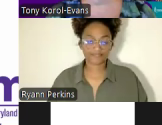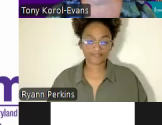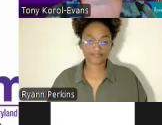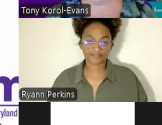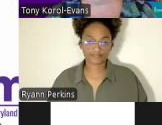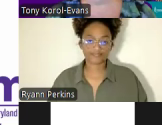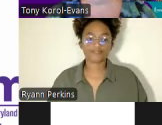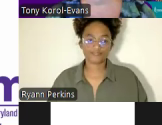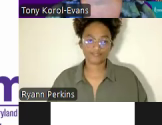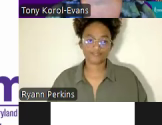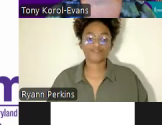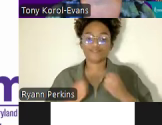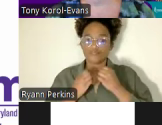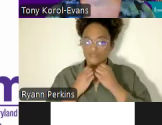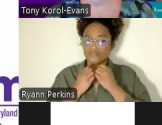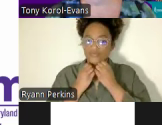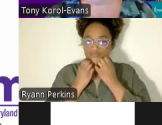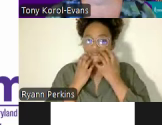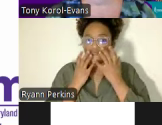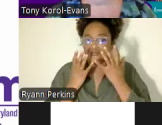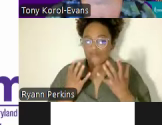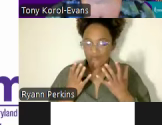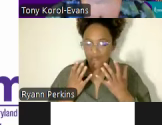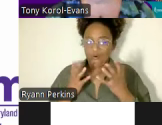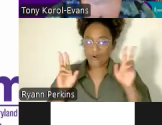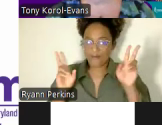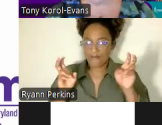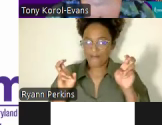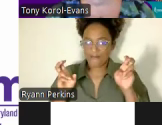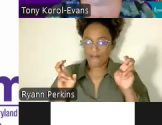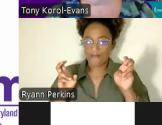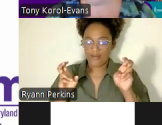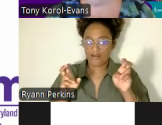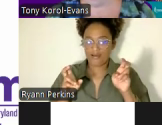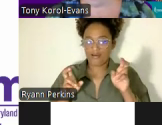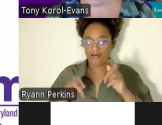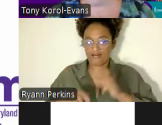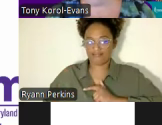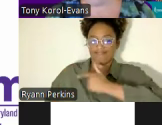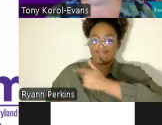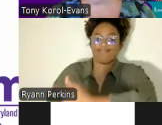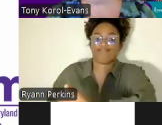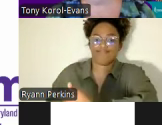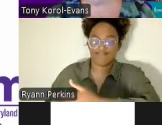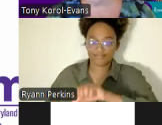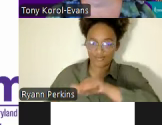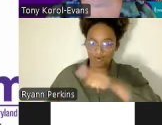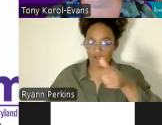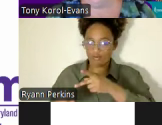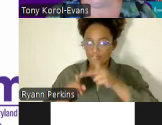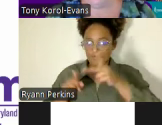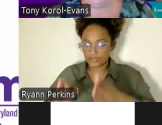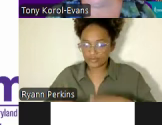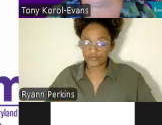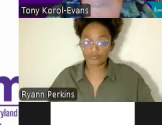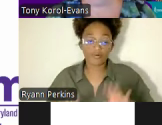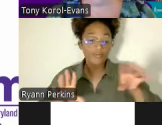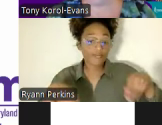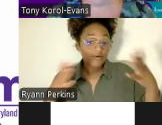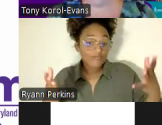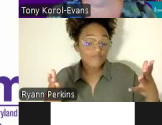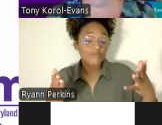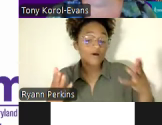Love the warm handoff. Yes. I huge fan of the warm handoff, validating her feelings, gave her resources.